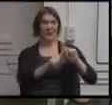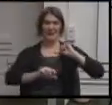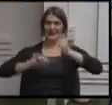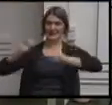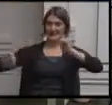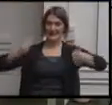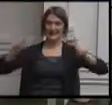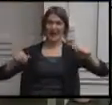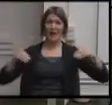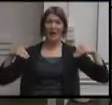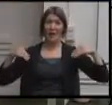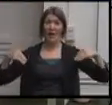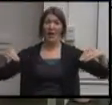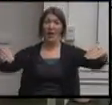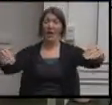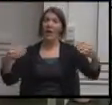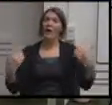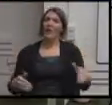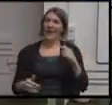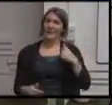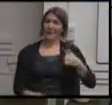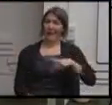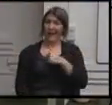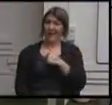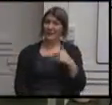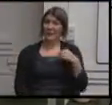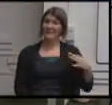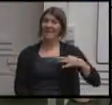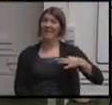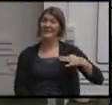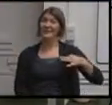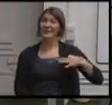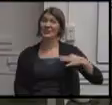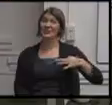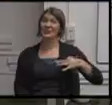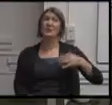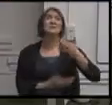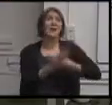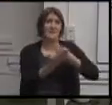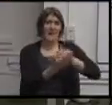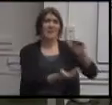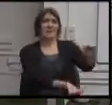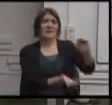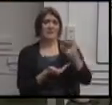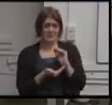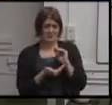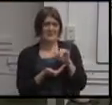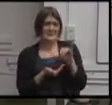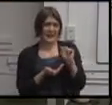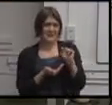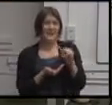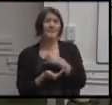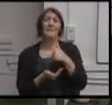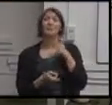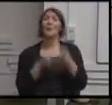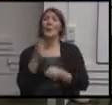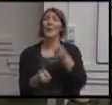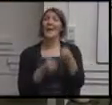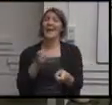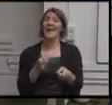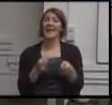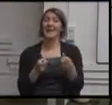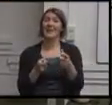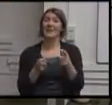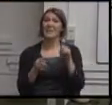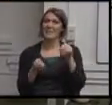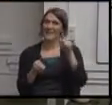lights on the Whetstone Pathway, that is all done through the dollars that are contributed through the members of the Downtown Alliance